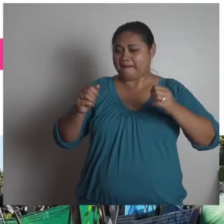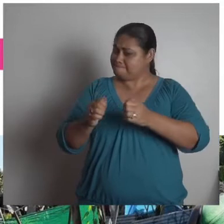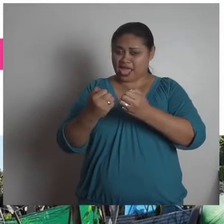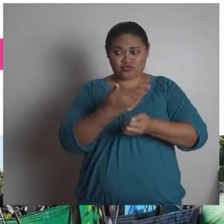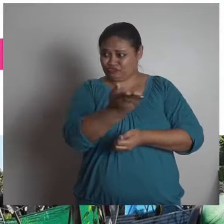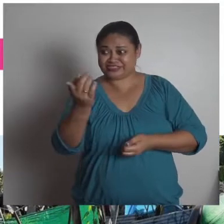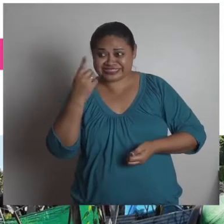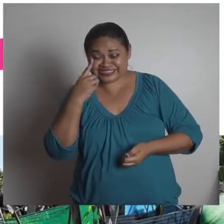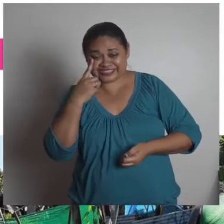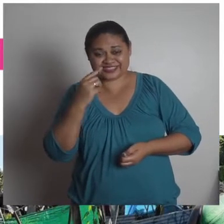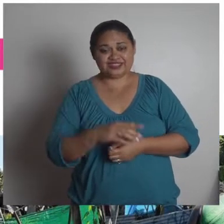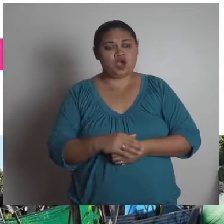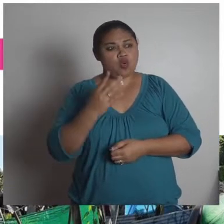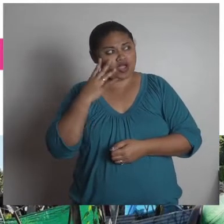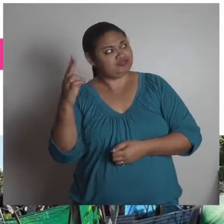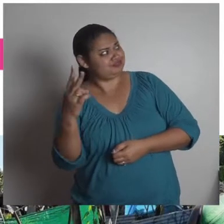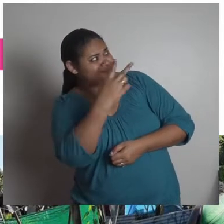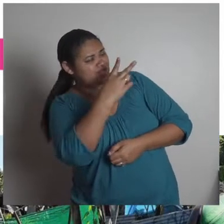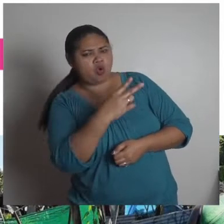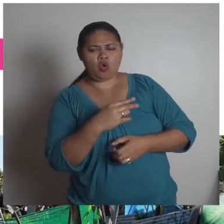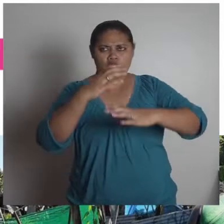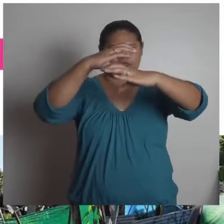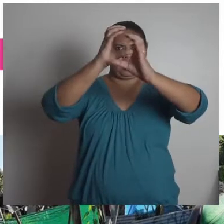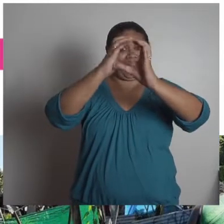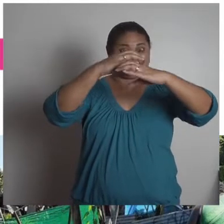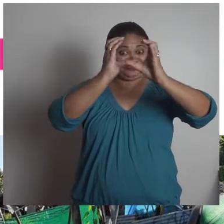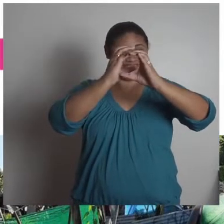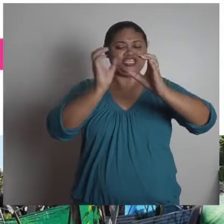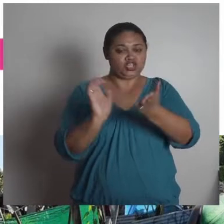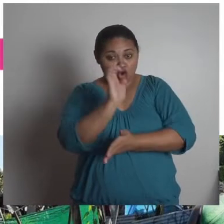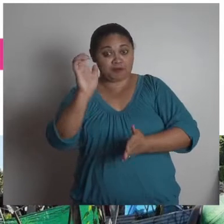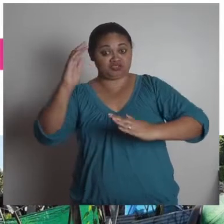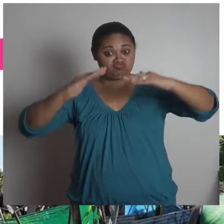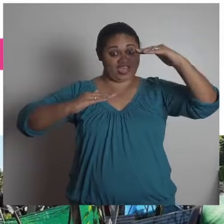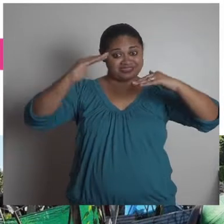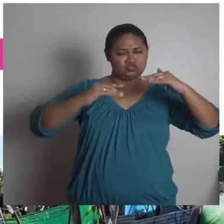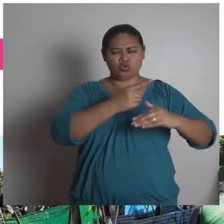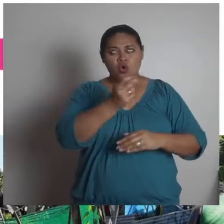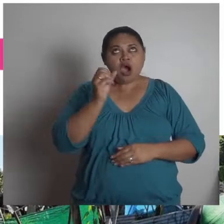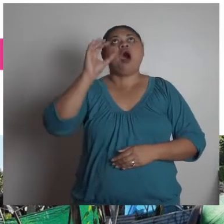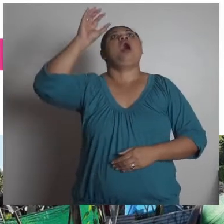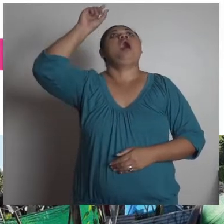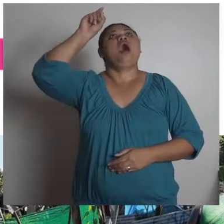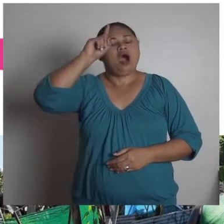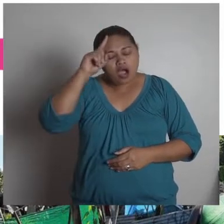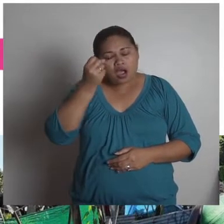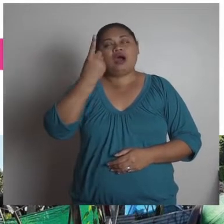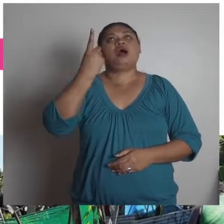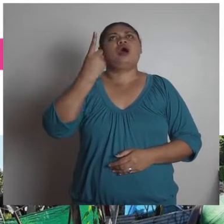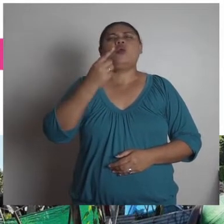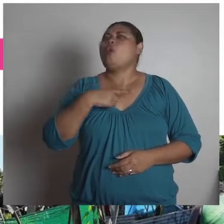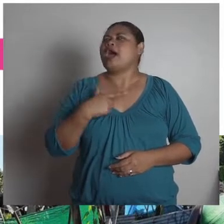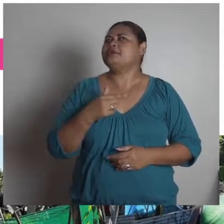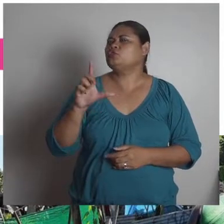poverty issues, right? And many of these you've seen, but just to reiterate, when you look at it with the lens of economic justice, then